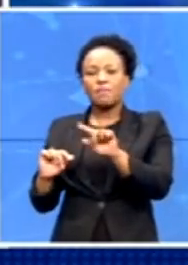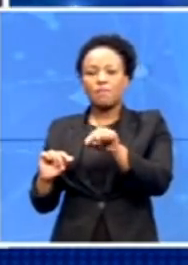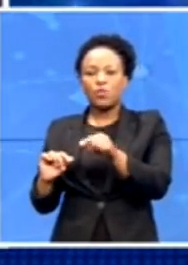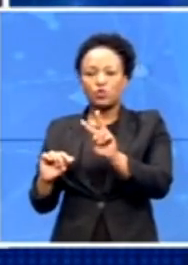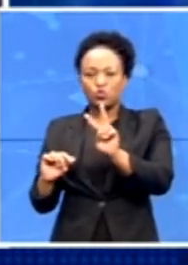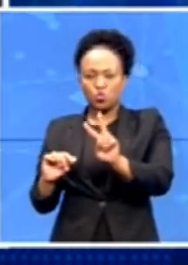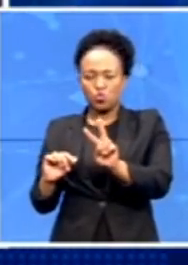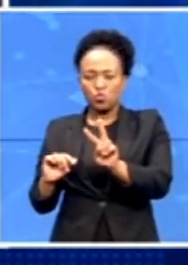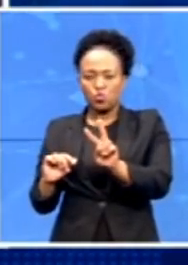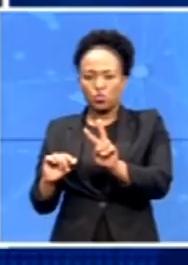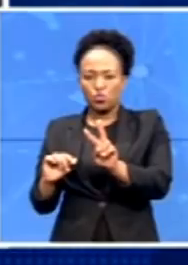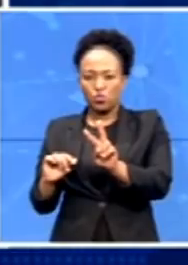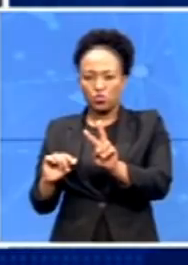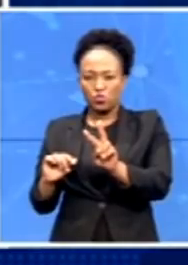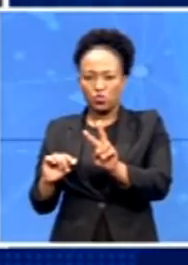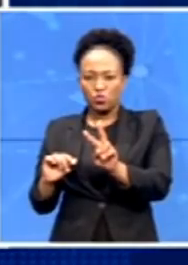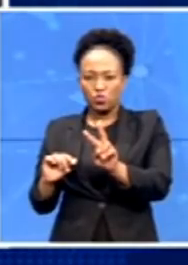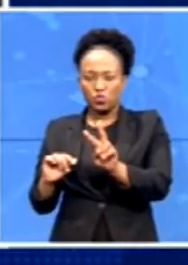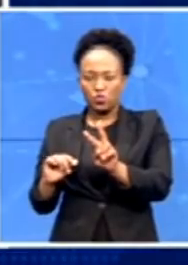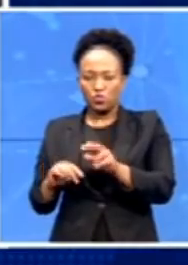is actually refers